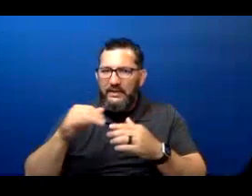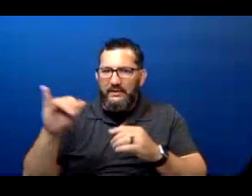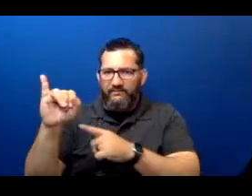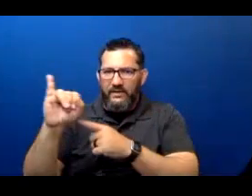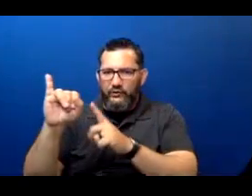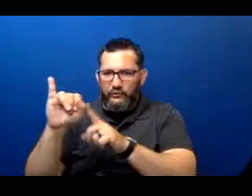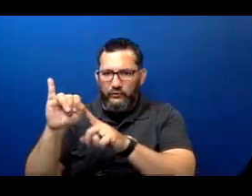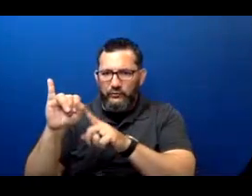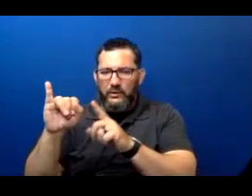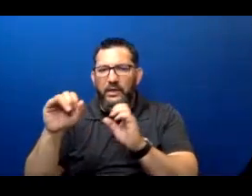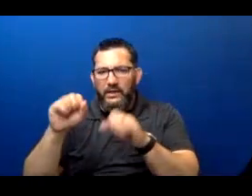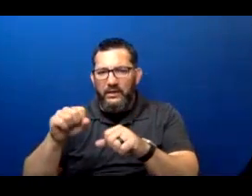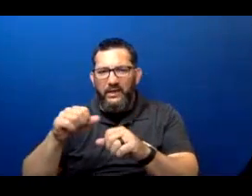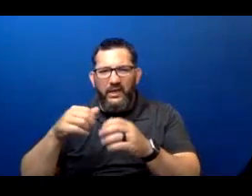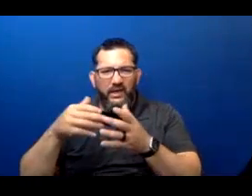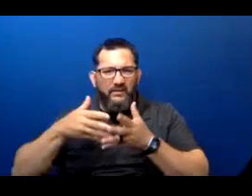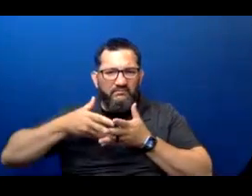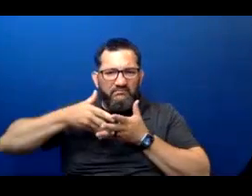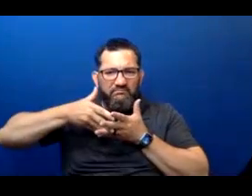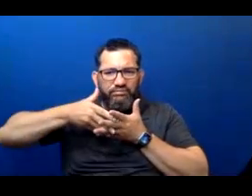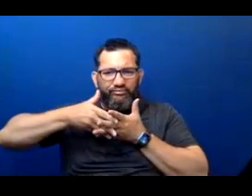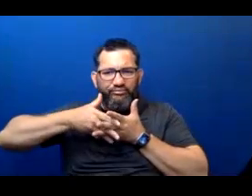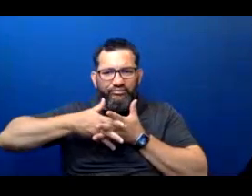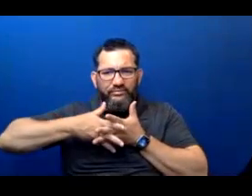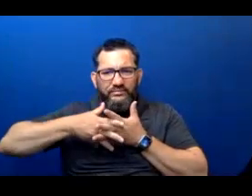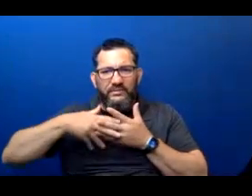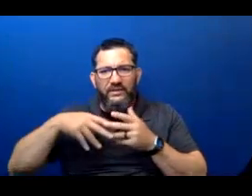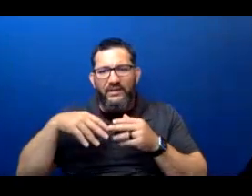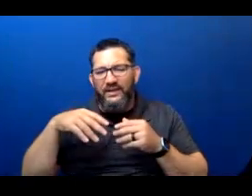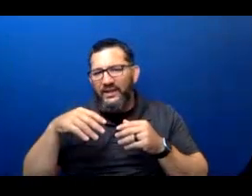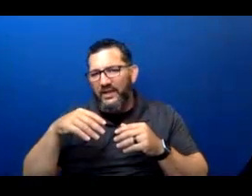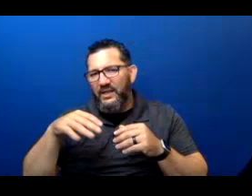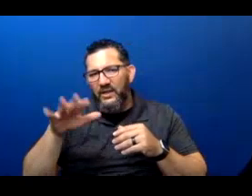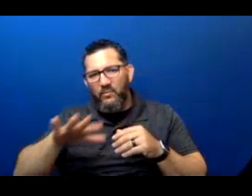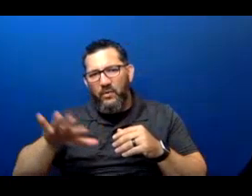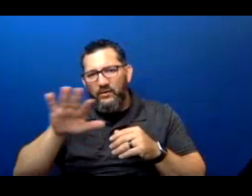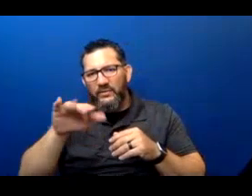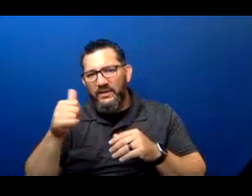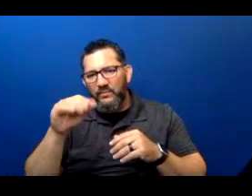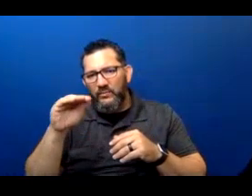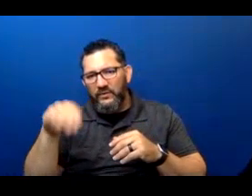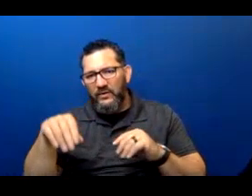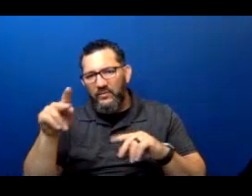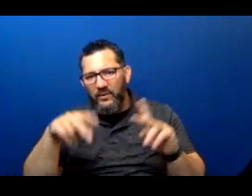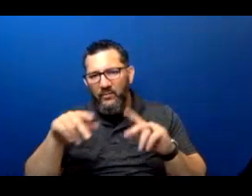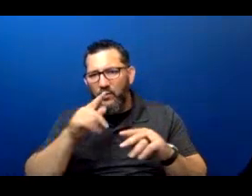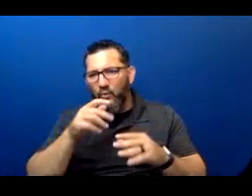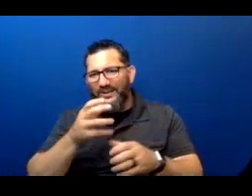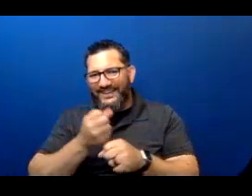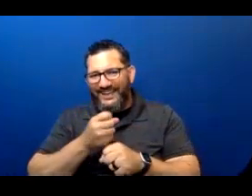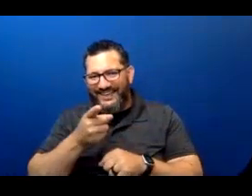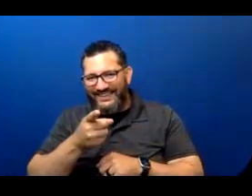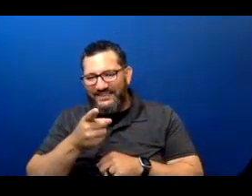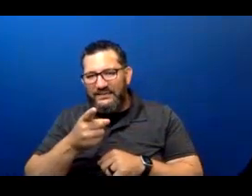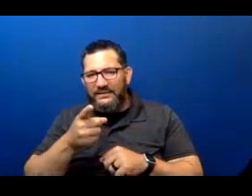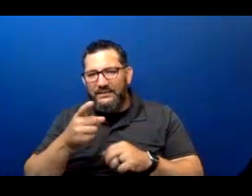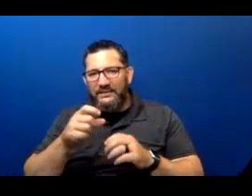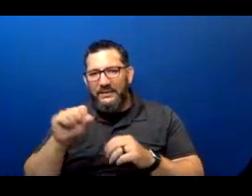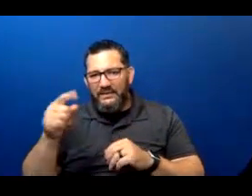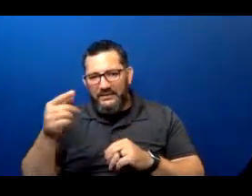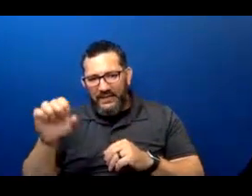become invasive pneumococcal disease, and approximately 10% of people who actually get this stage of the